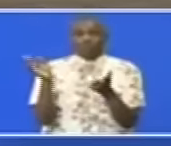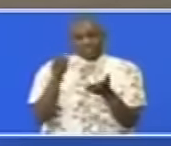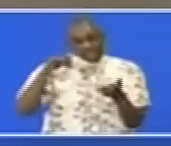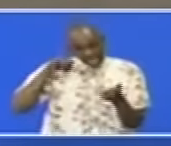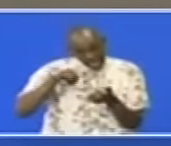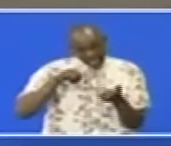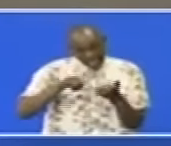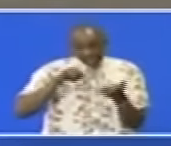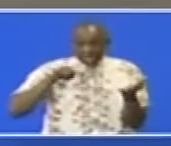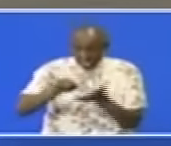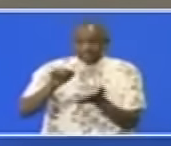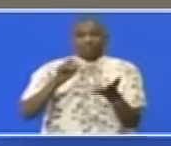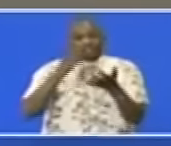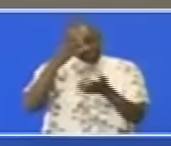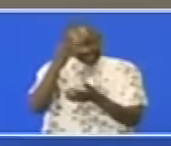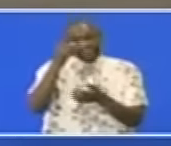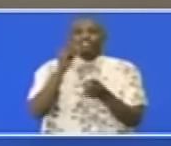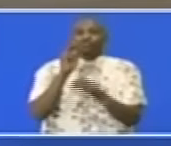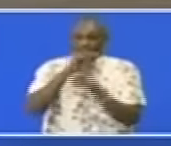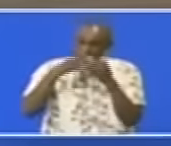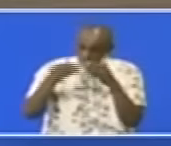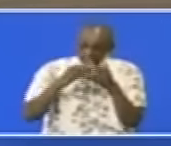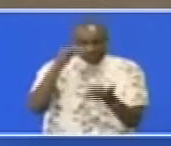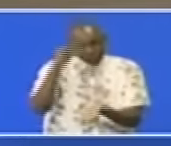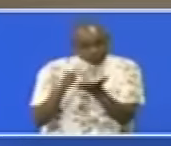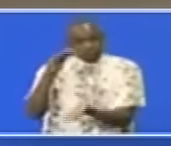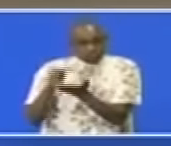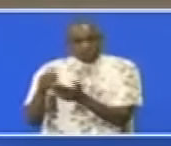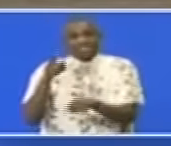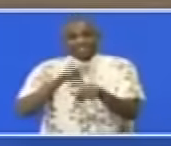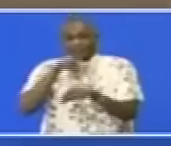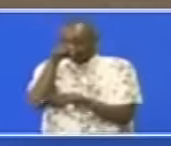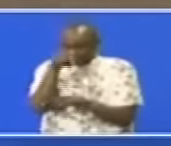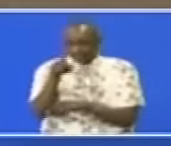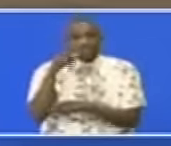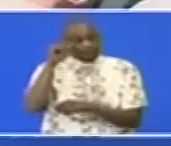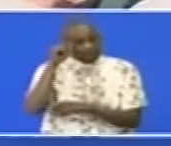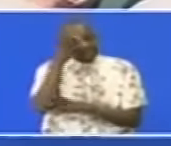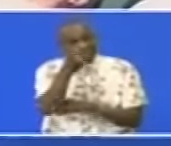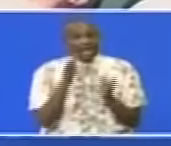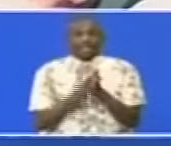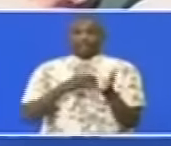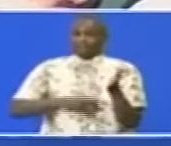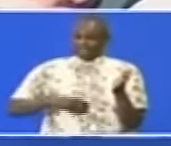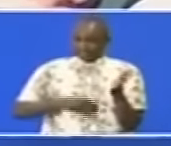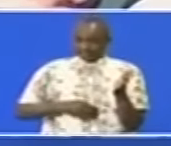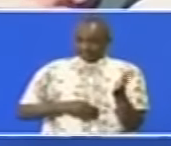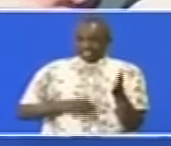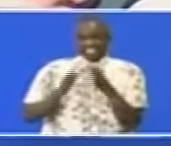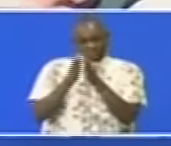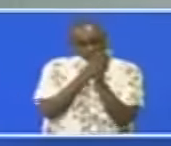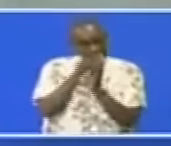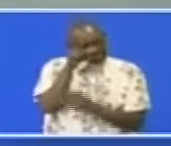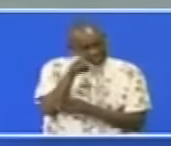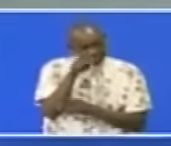fee and $30 subsidy to every passenger on the charters terminating in Mombasa and Malindi. As tourists troop back